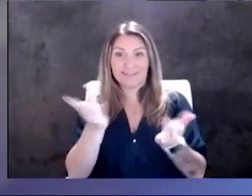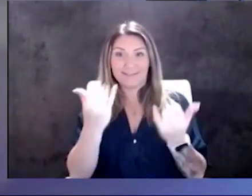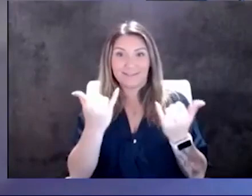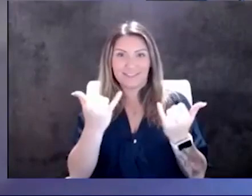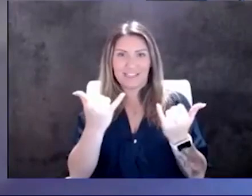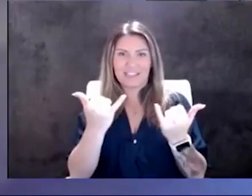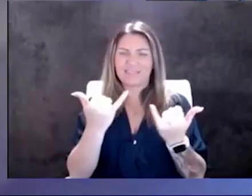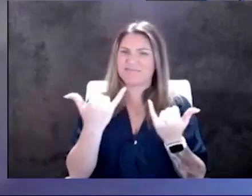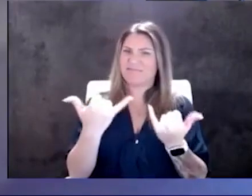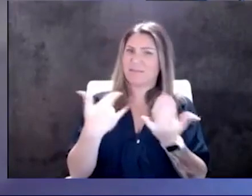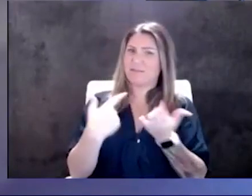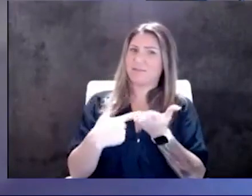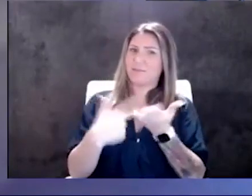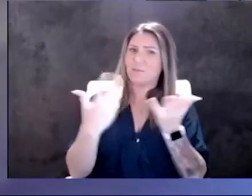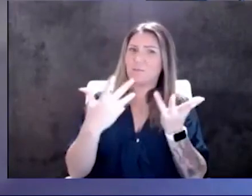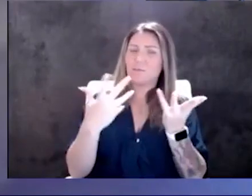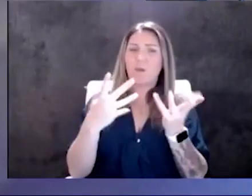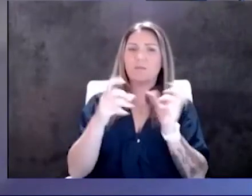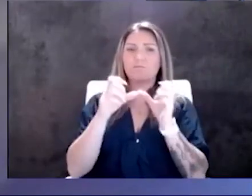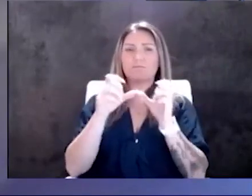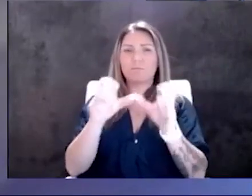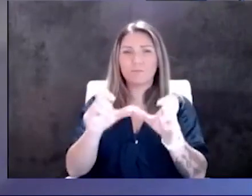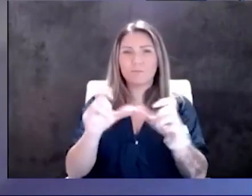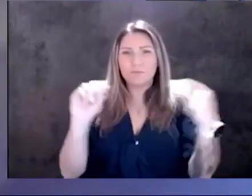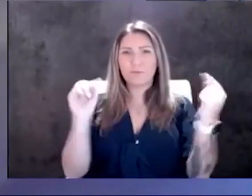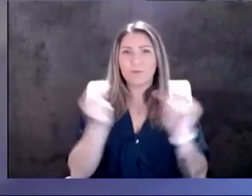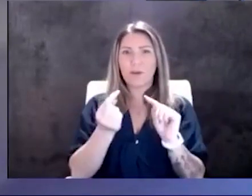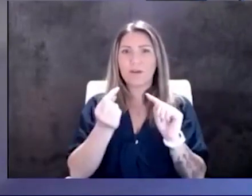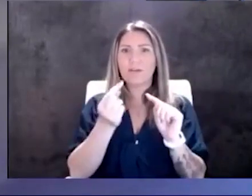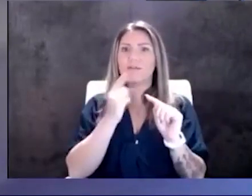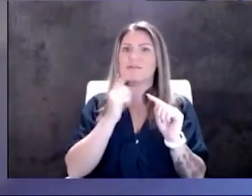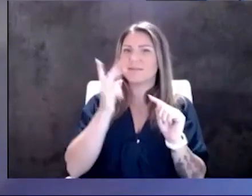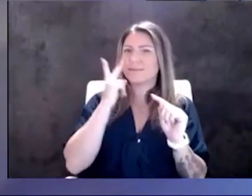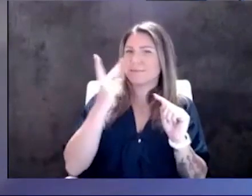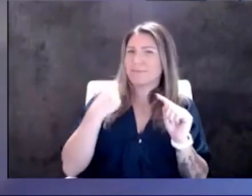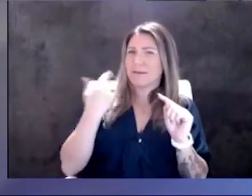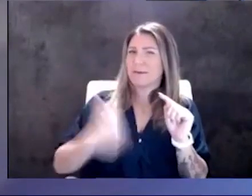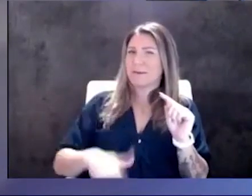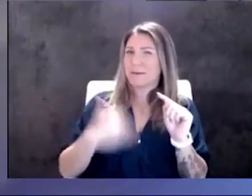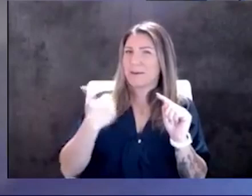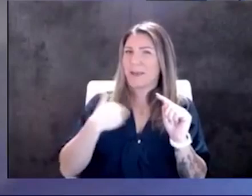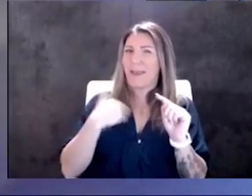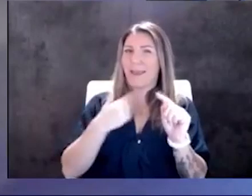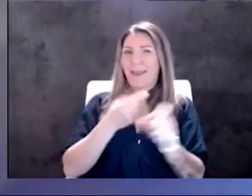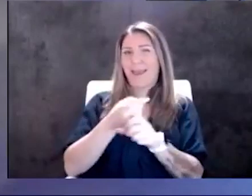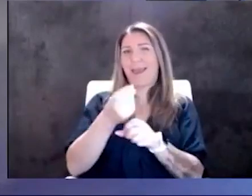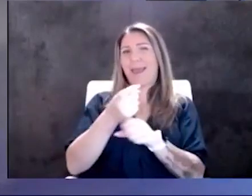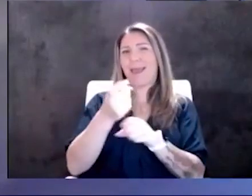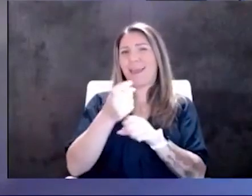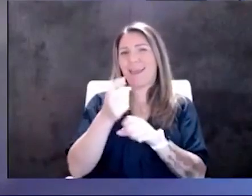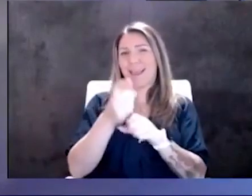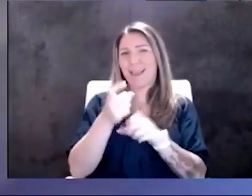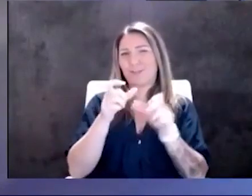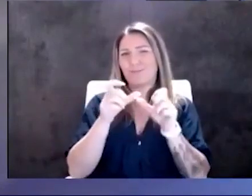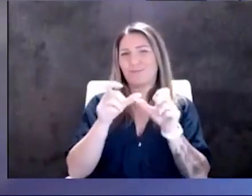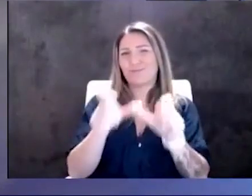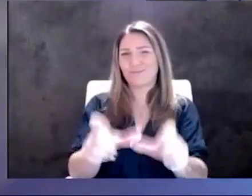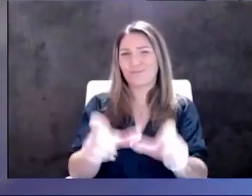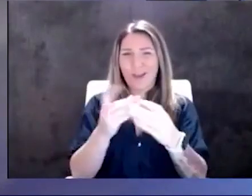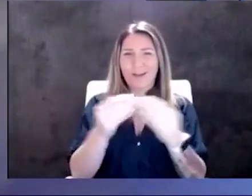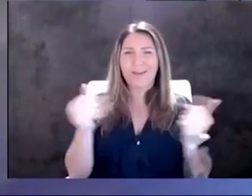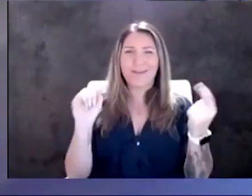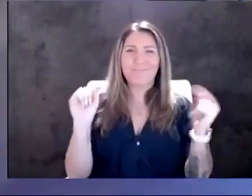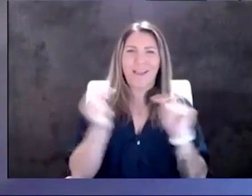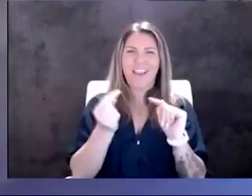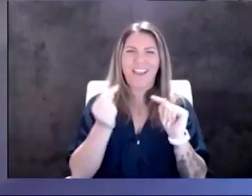Yeah, many people see me as a chronic pain in their lives. I knew that was coming. I don't think there's a cure. Okay, there's we'll my see.